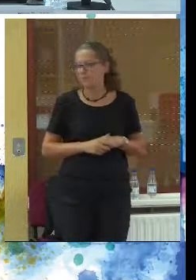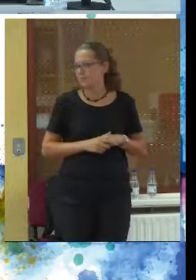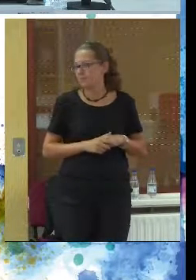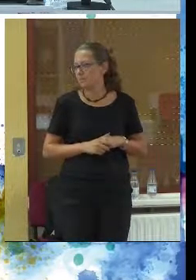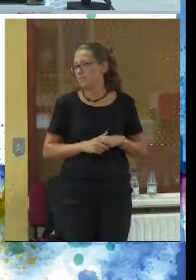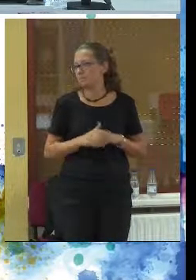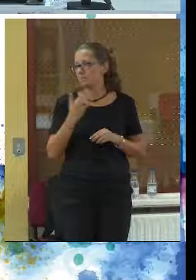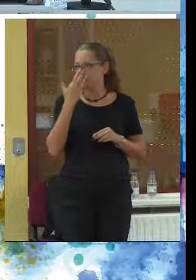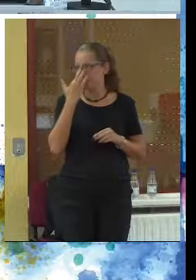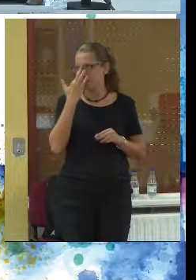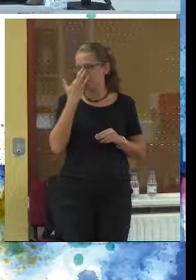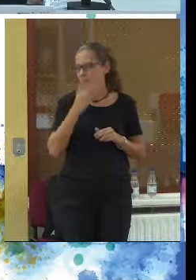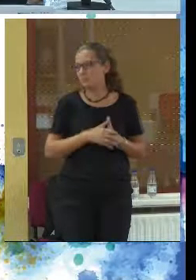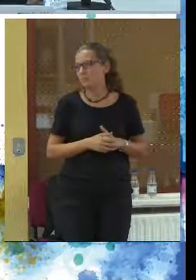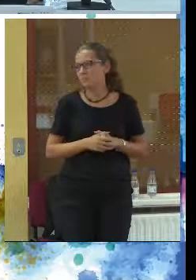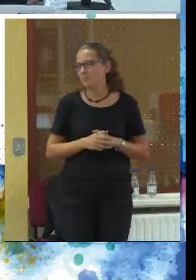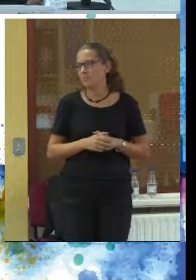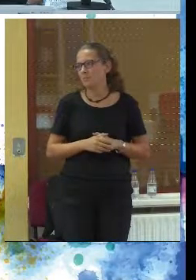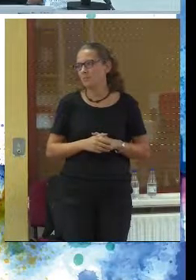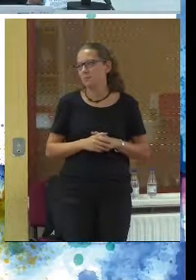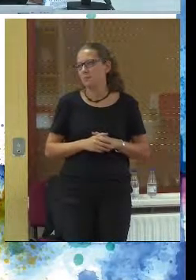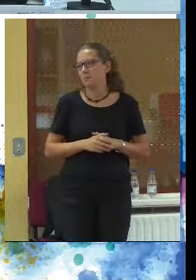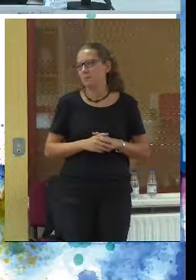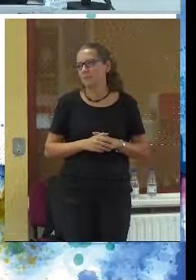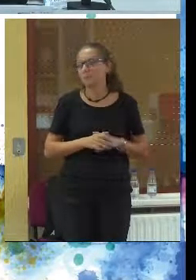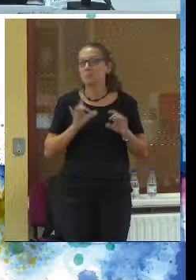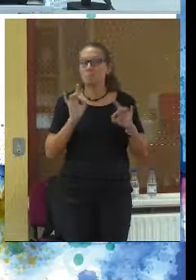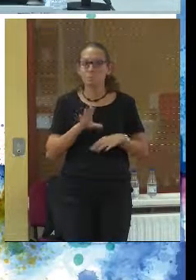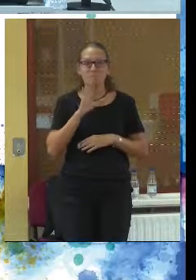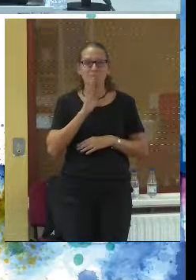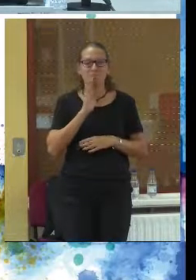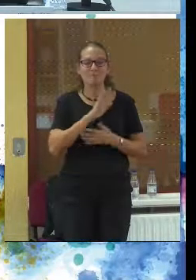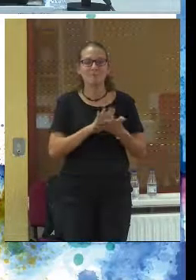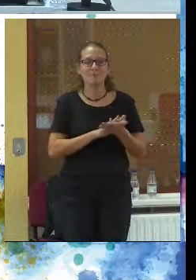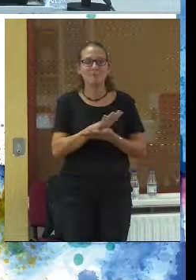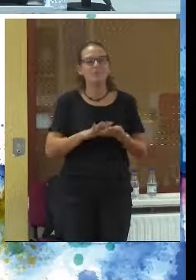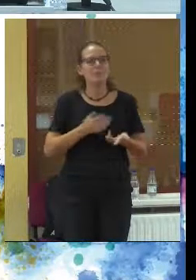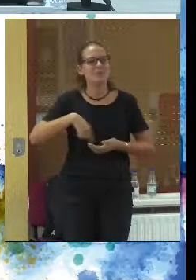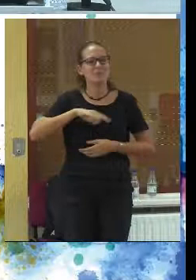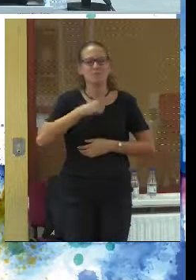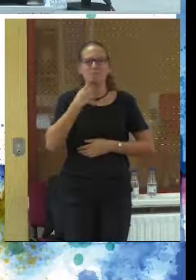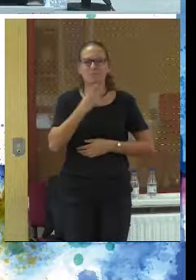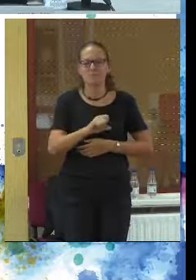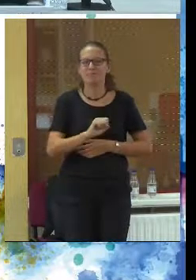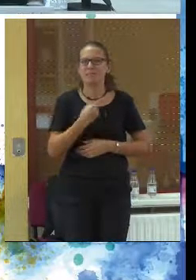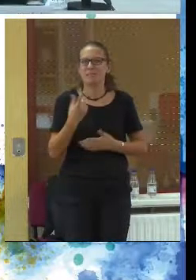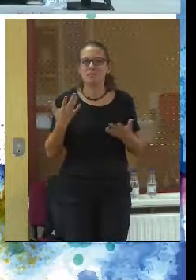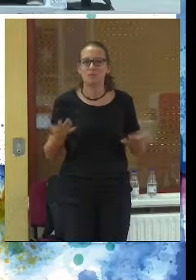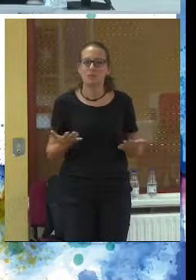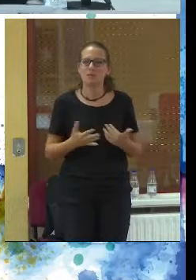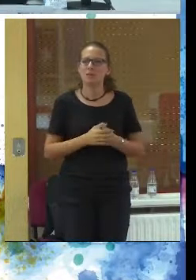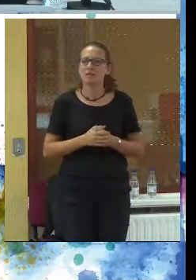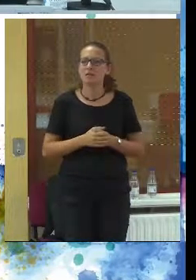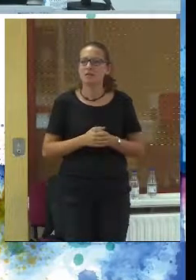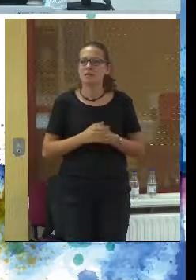this information. As I mentioned earlier, our biggest difficulties have been in how to go